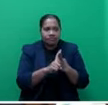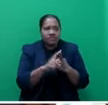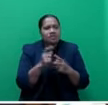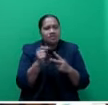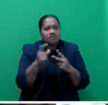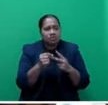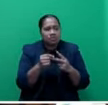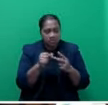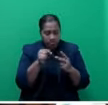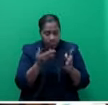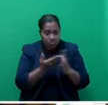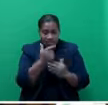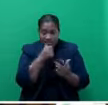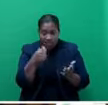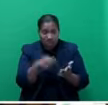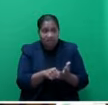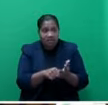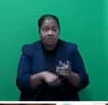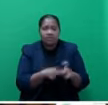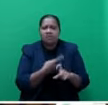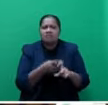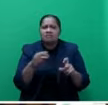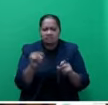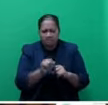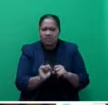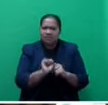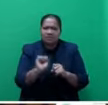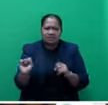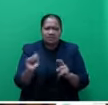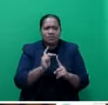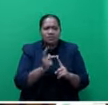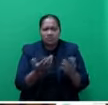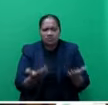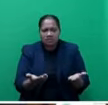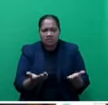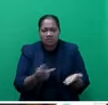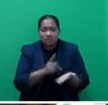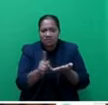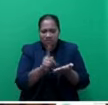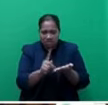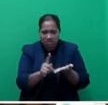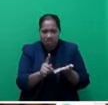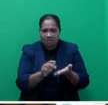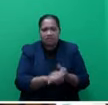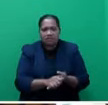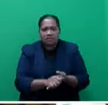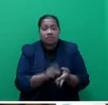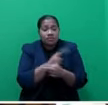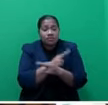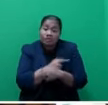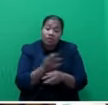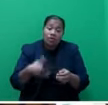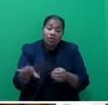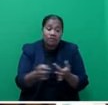this letter, be in cahoots with their position, political position. That's why I said that. In respect of all other